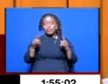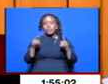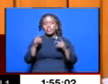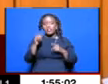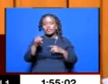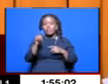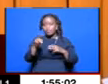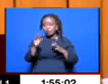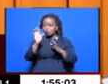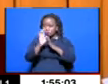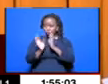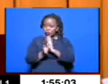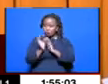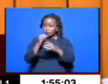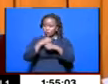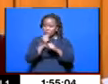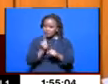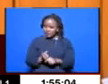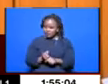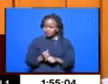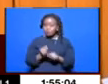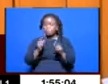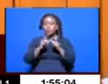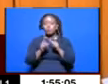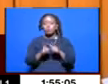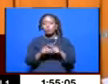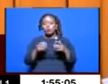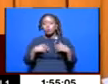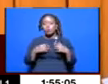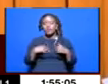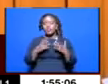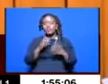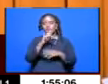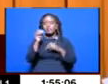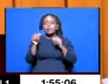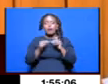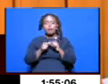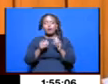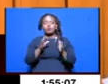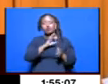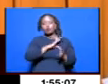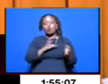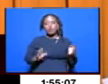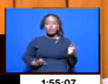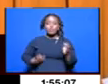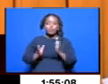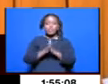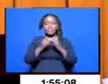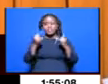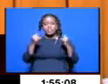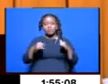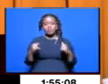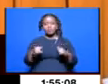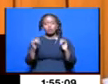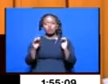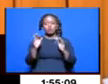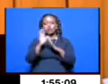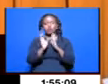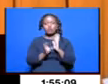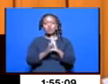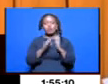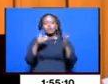constitutional making. Then there was the case of Commission for the Implementation of the Constitution versus National Assembly of